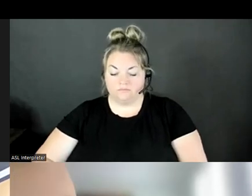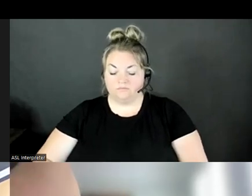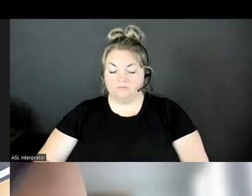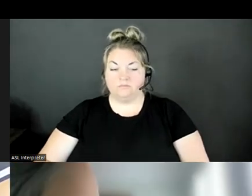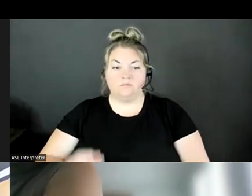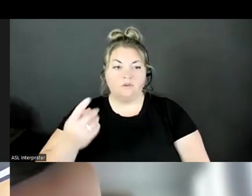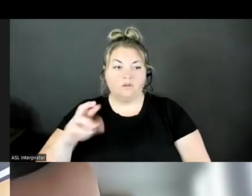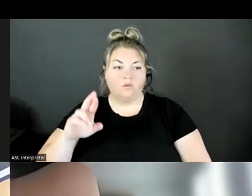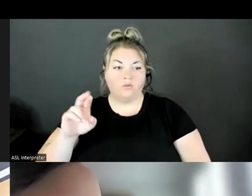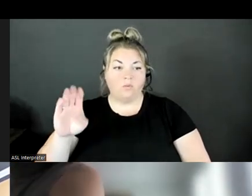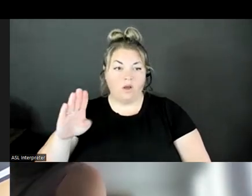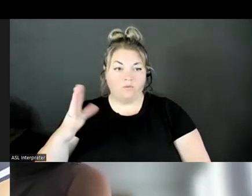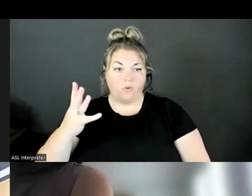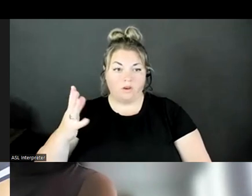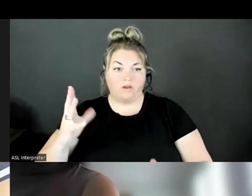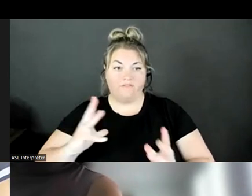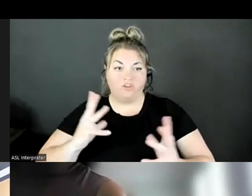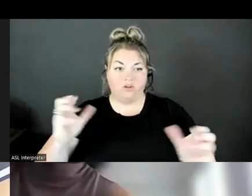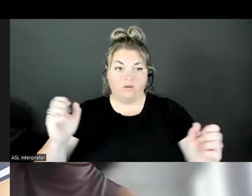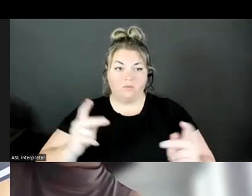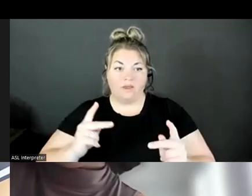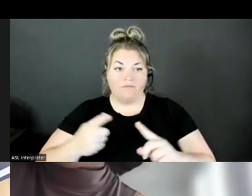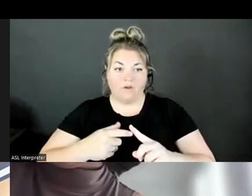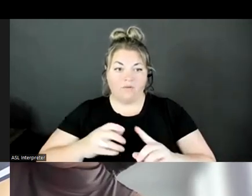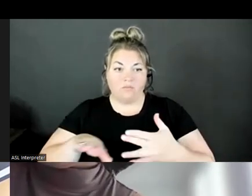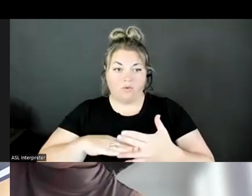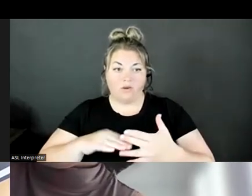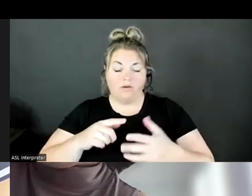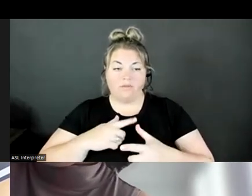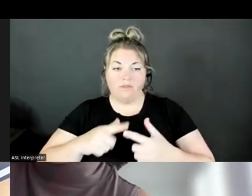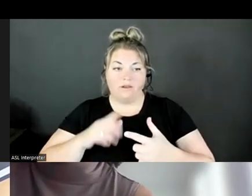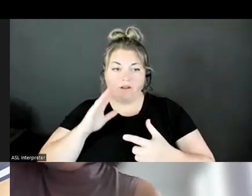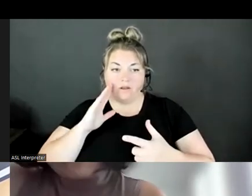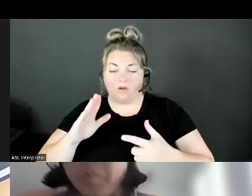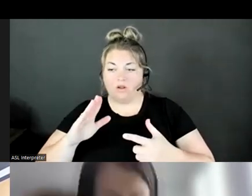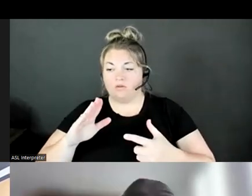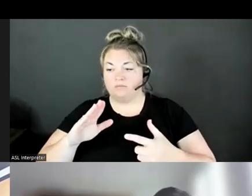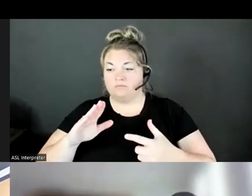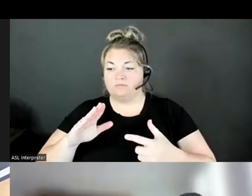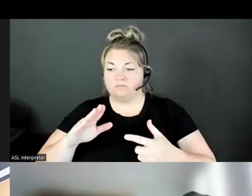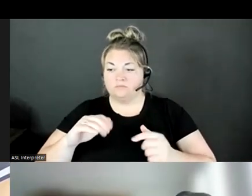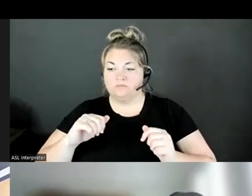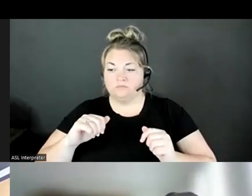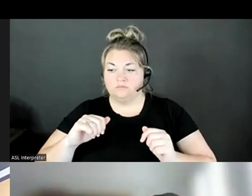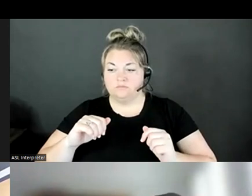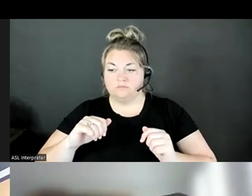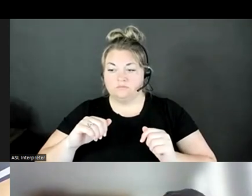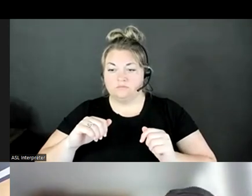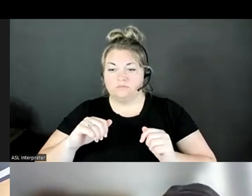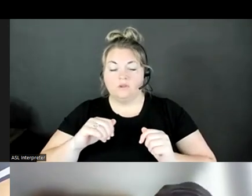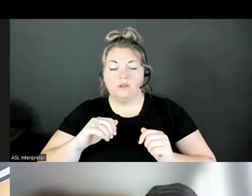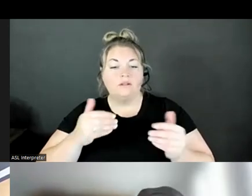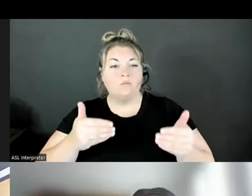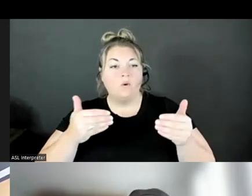Dr. Rabb, you want to bring us back officially from break, and then I can. Yep. All right, Introduce? so let's move forward to the